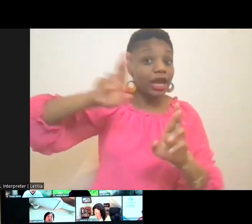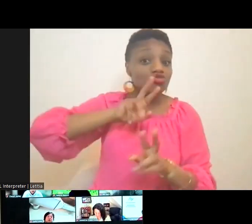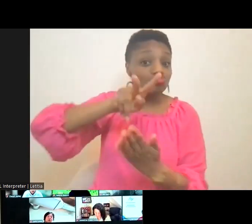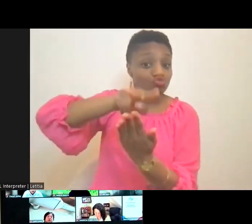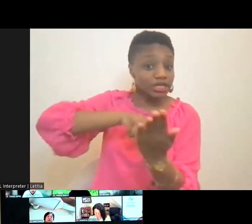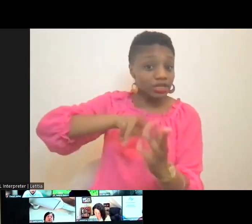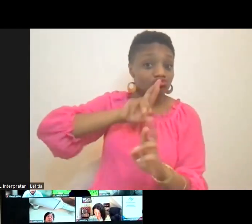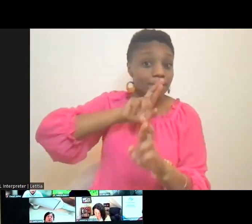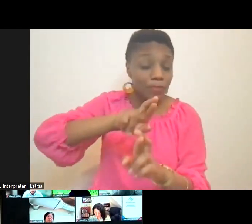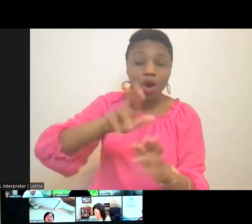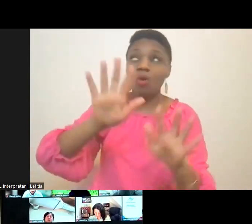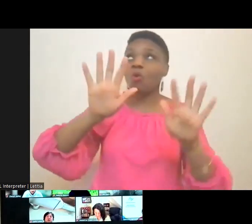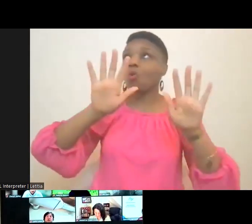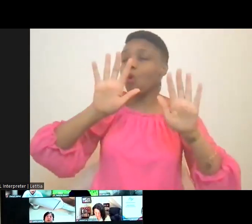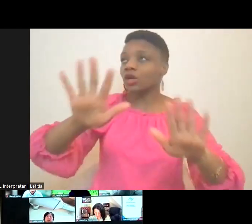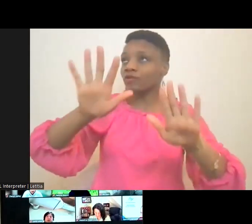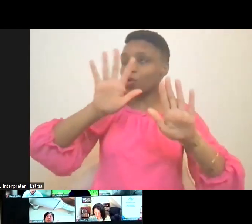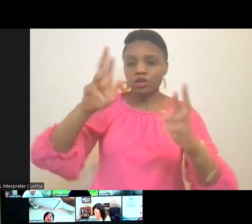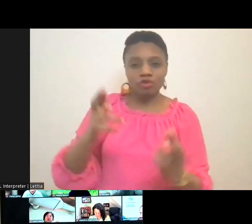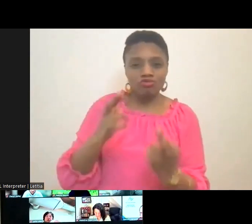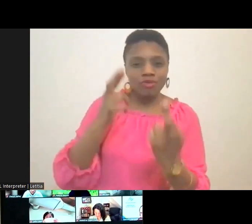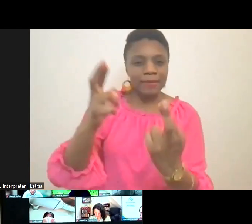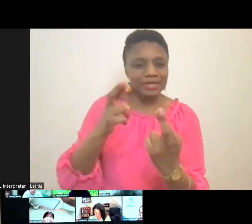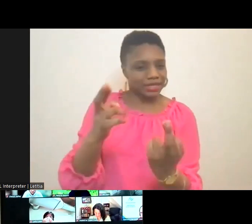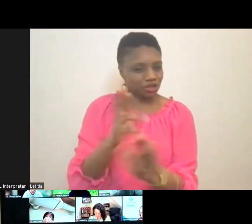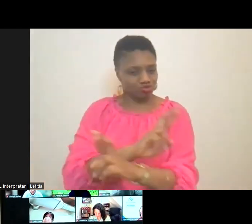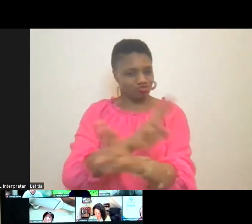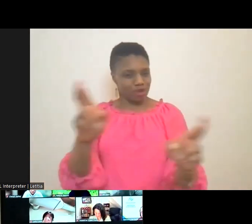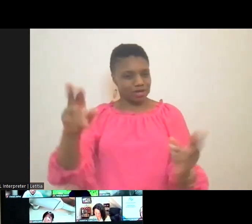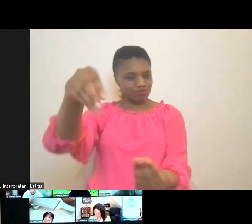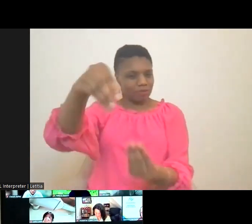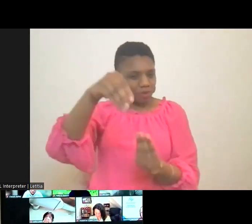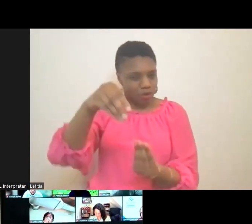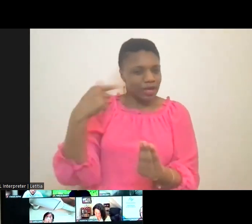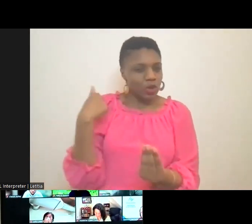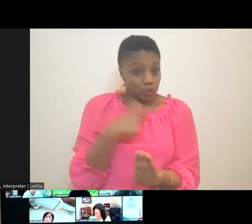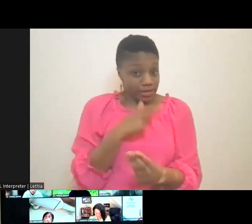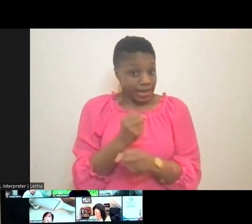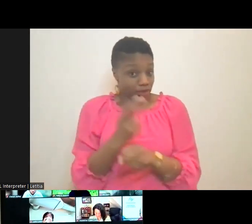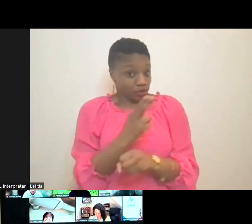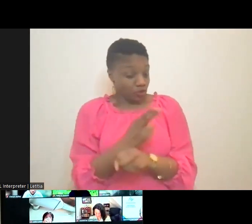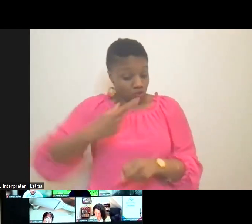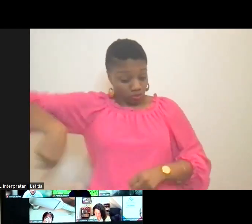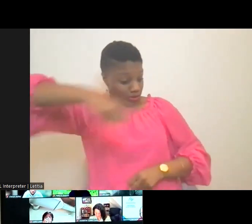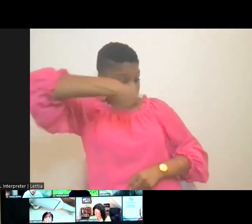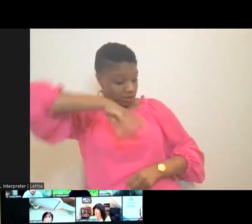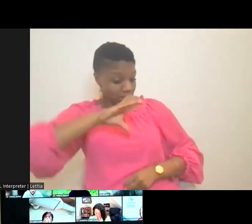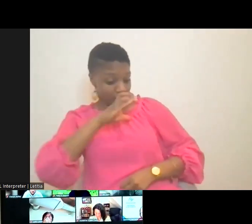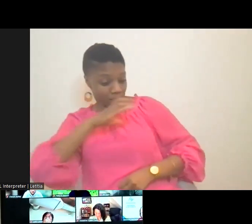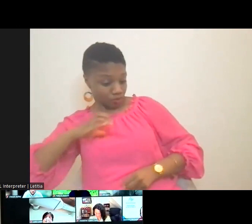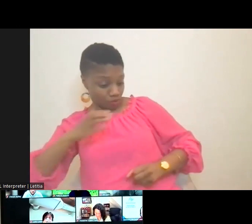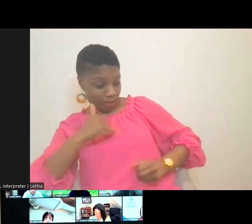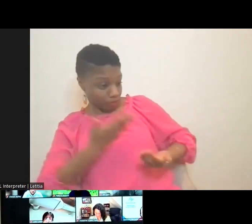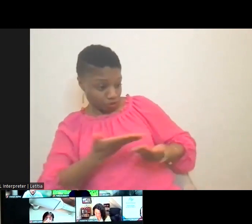There are a lot of great recommendations in there that could be used both for the council in terms of thinking about